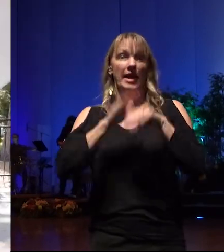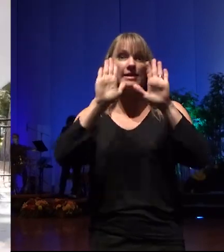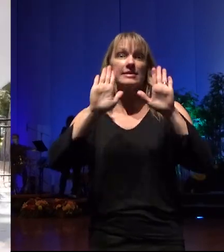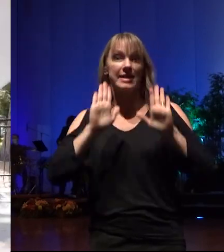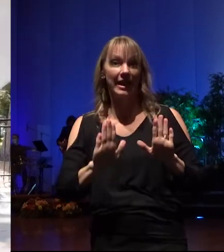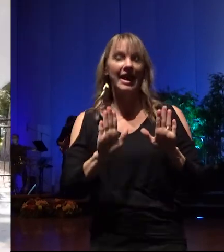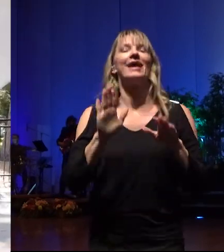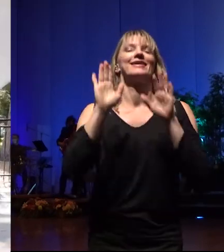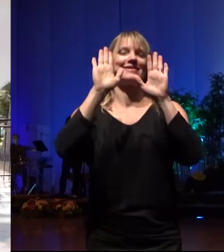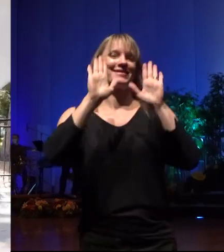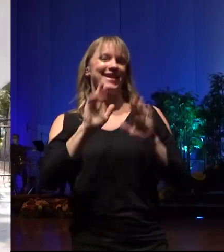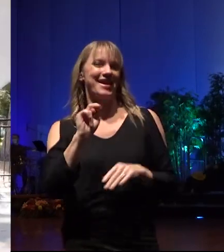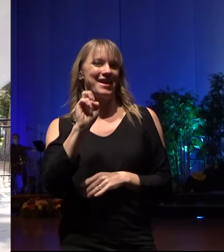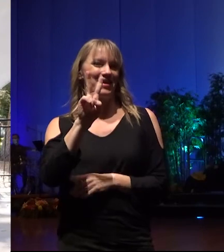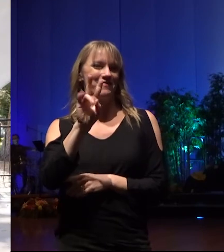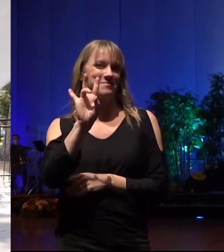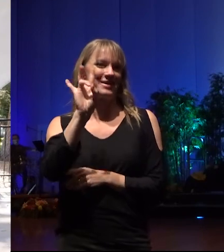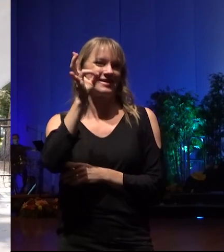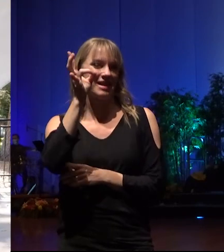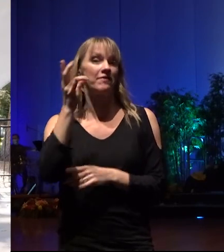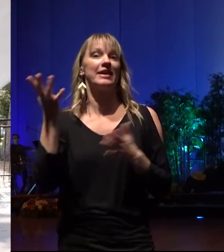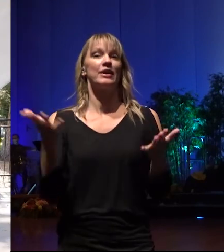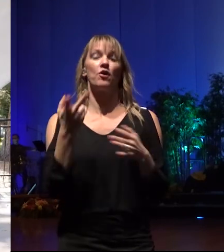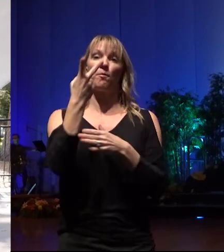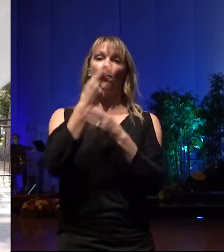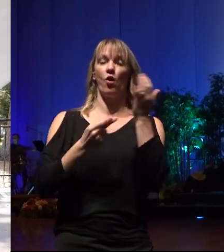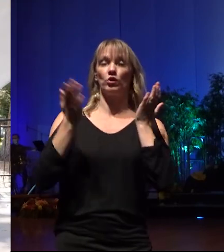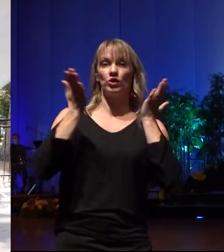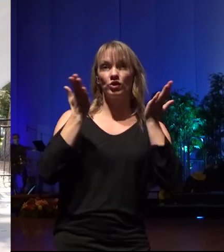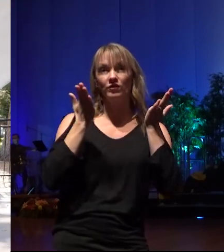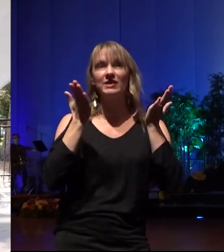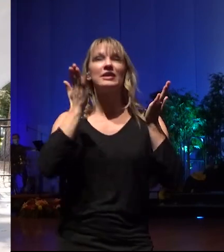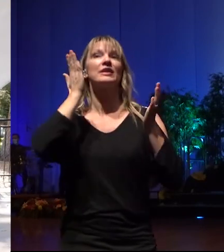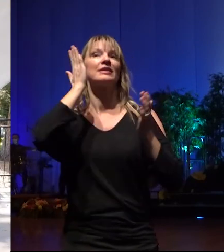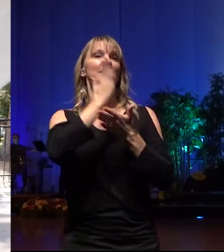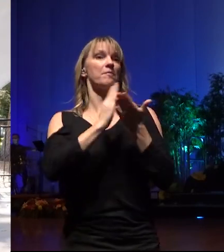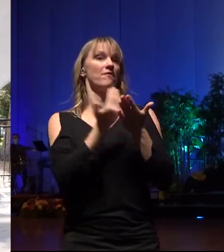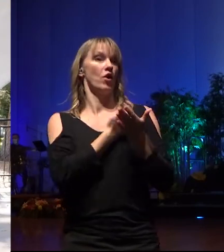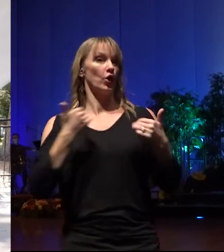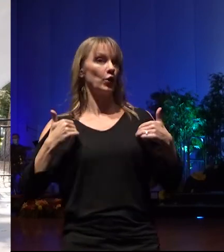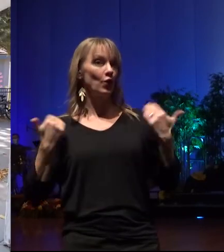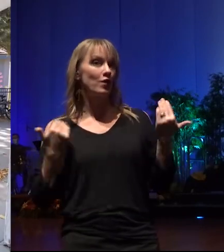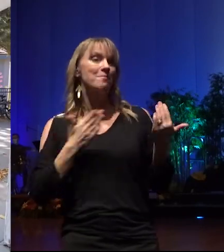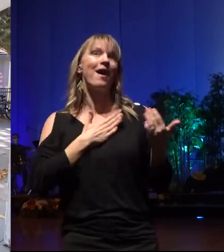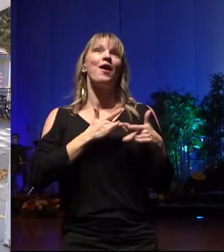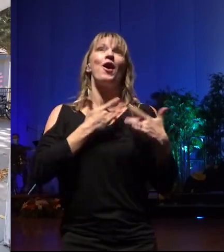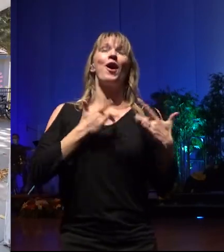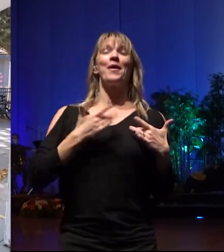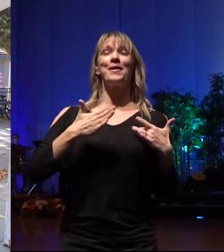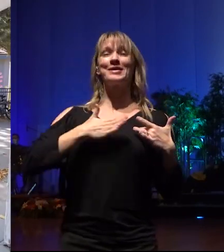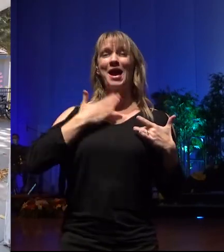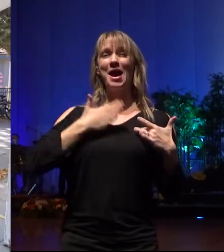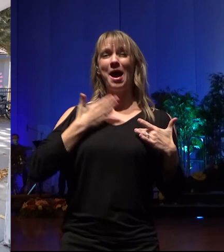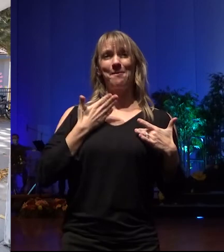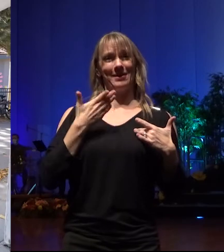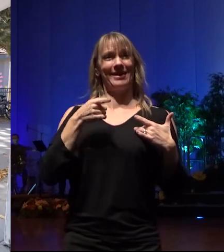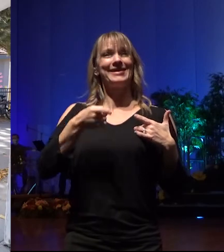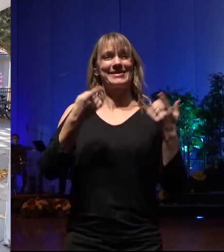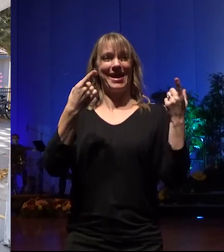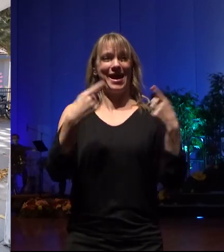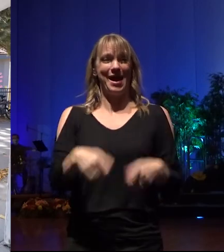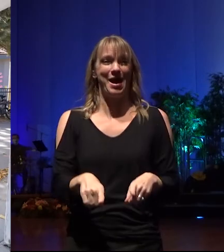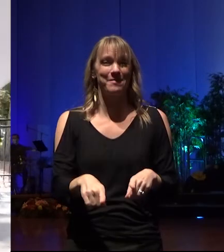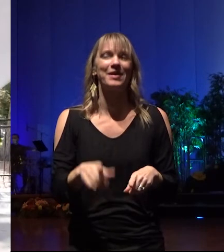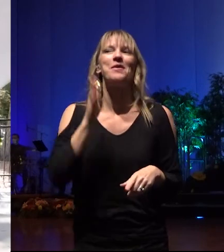it. Sunday, November 7th. We're here for both services. We get to feature some of our youth. My heart is so happy that Youth Sunday